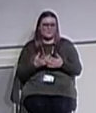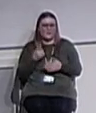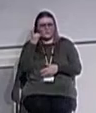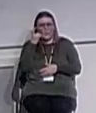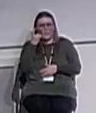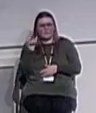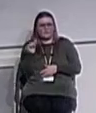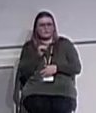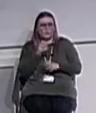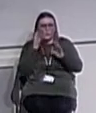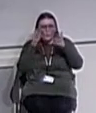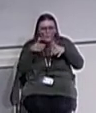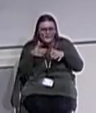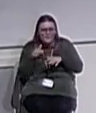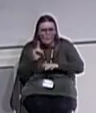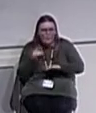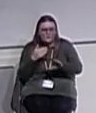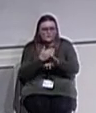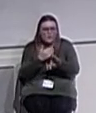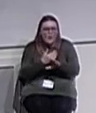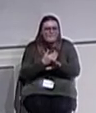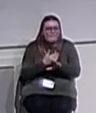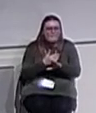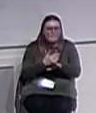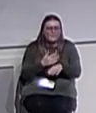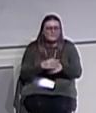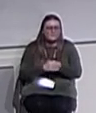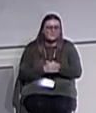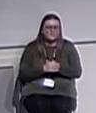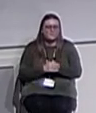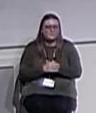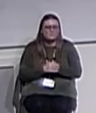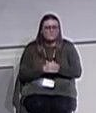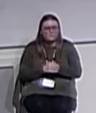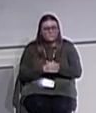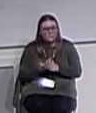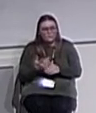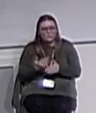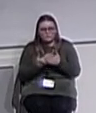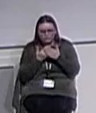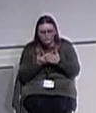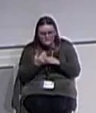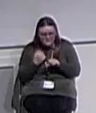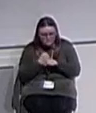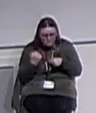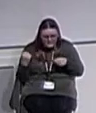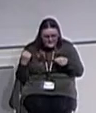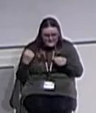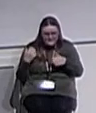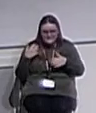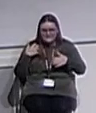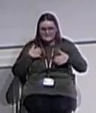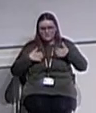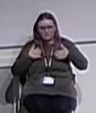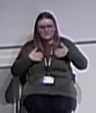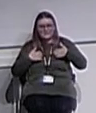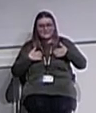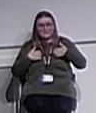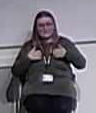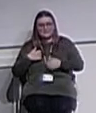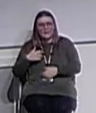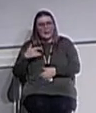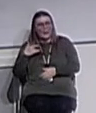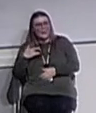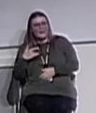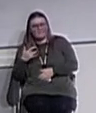it, but you really shouldn't. Because what we're thinking is, if you go into a degree that you find interesting and you're doing it in a city that you think, oh, I like